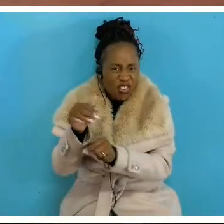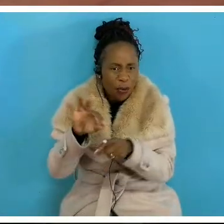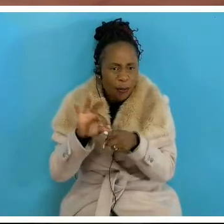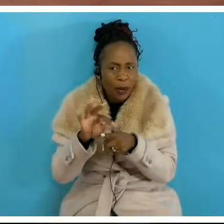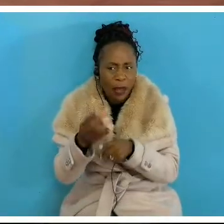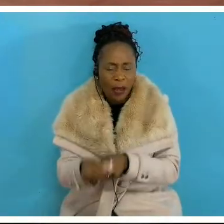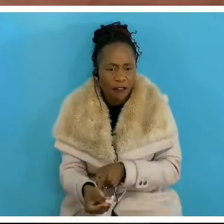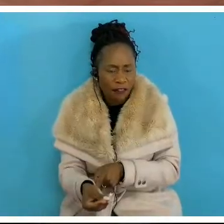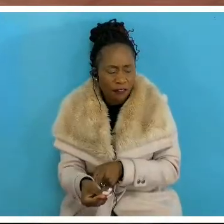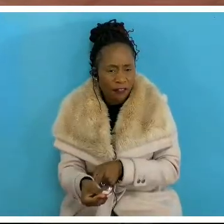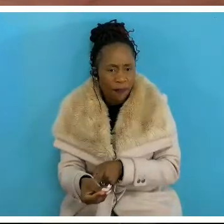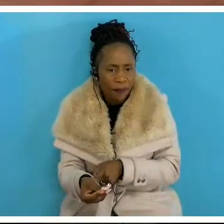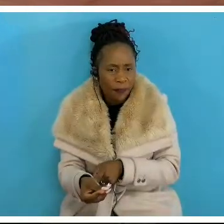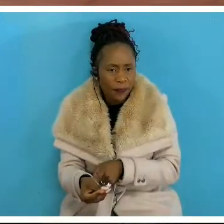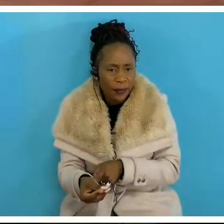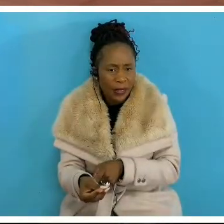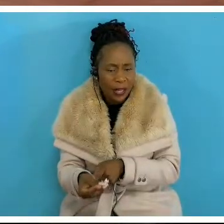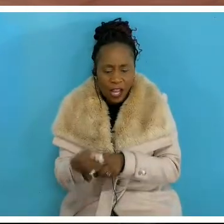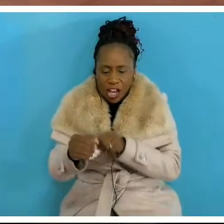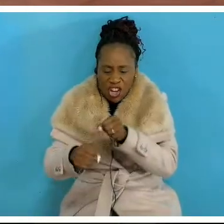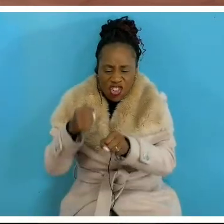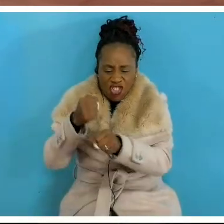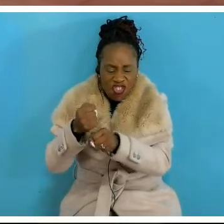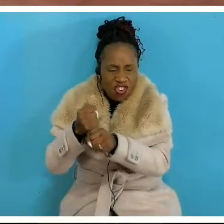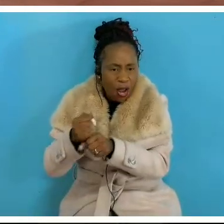and your annual plan.